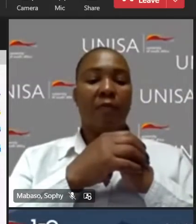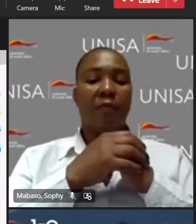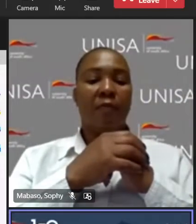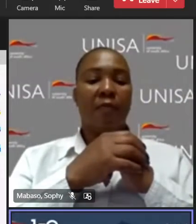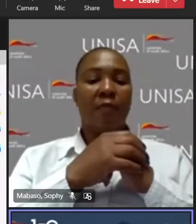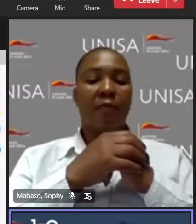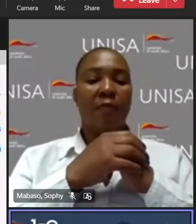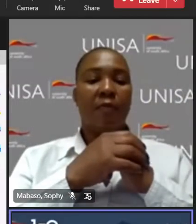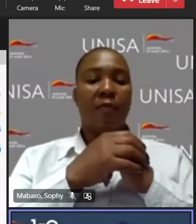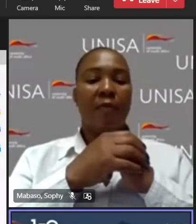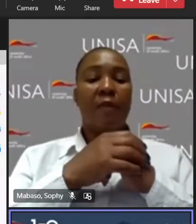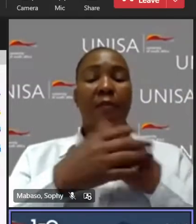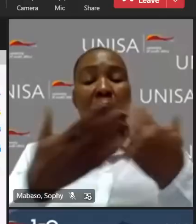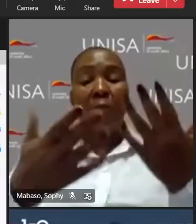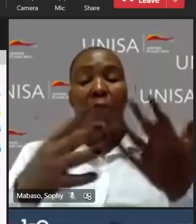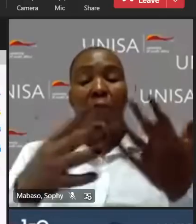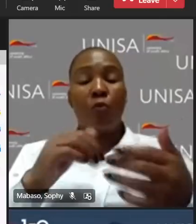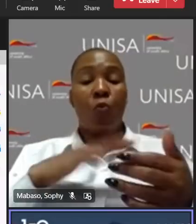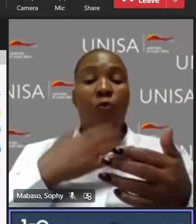If you want to apply,